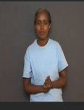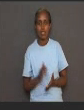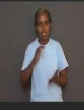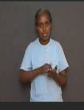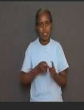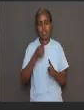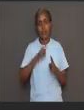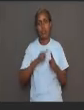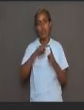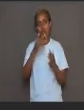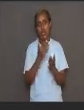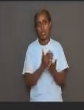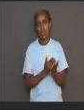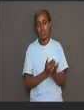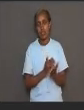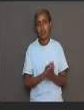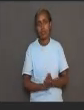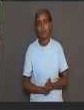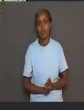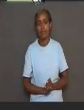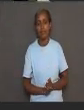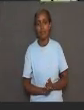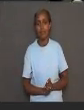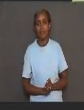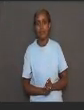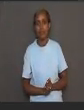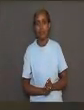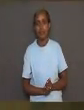Let's get back to our lesson.